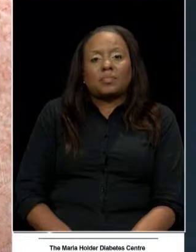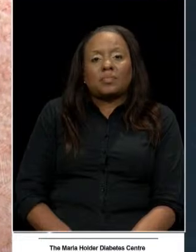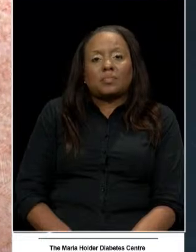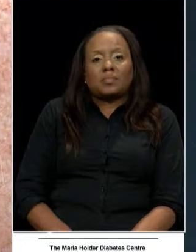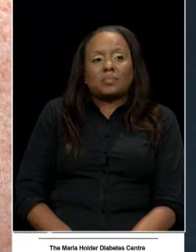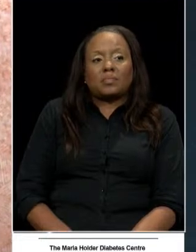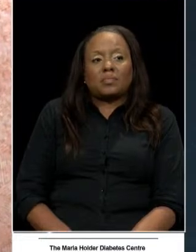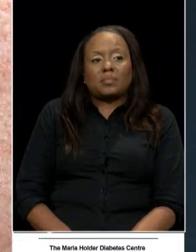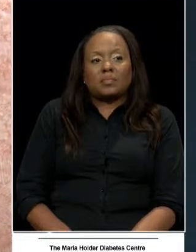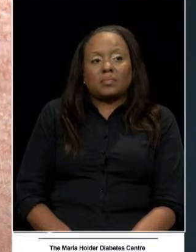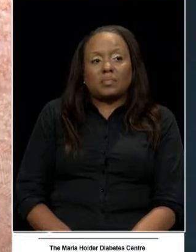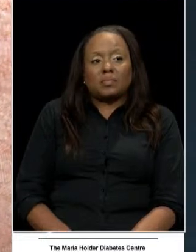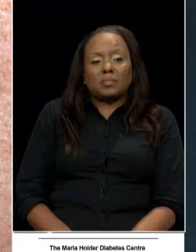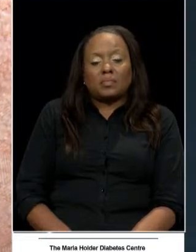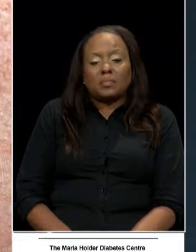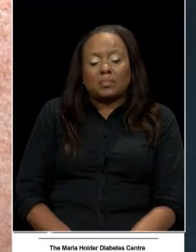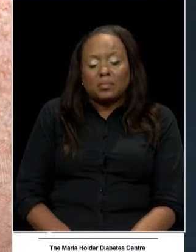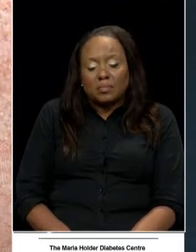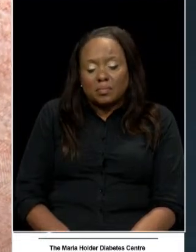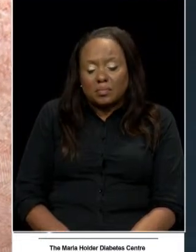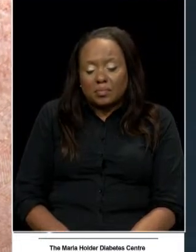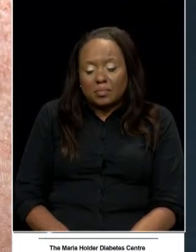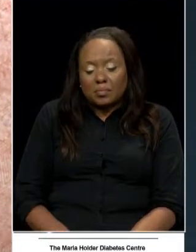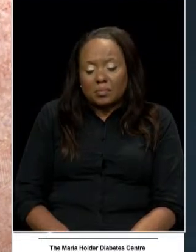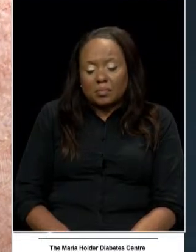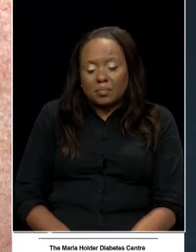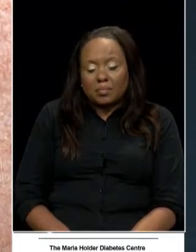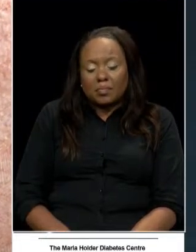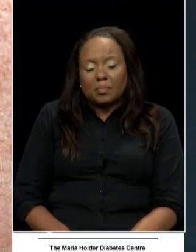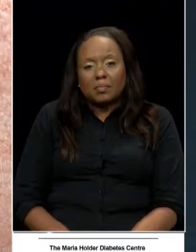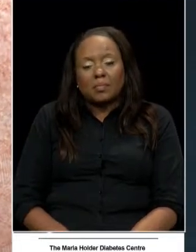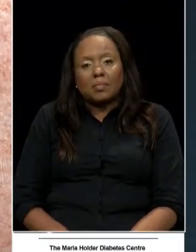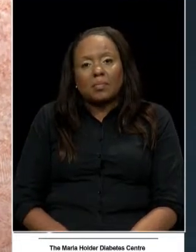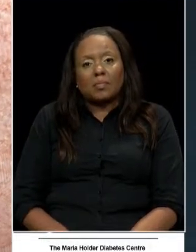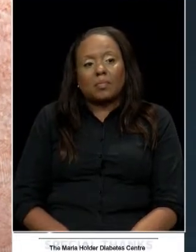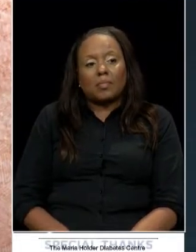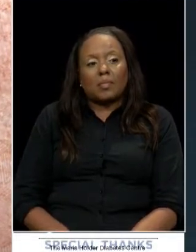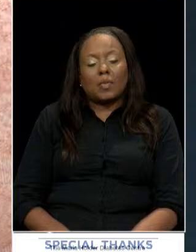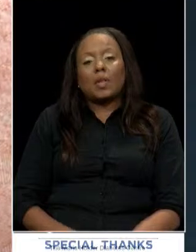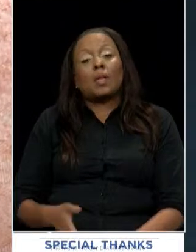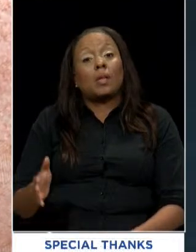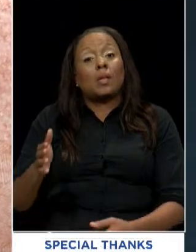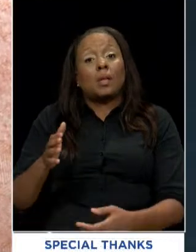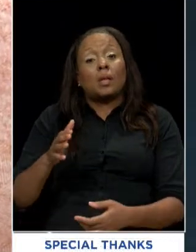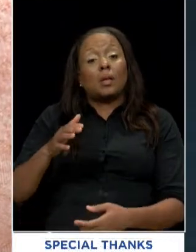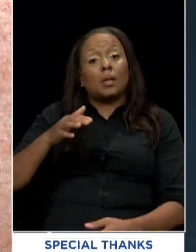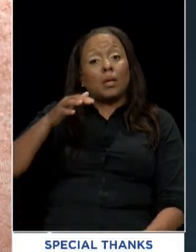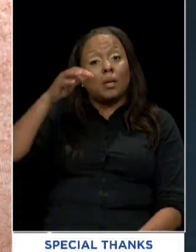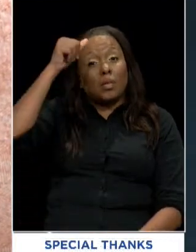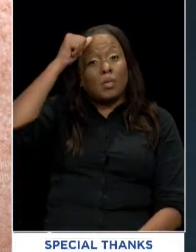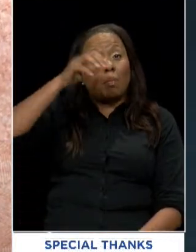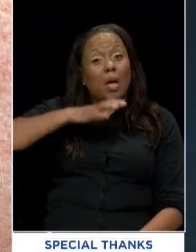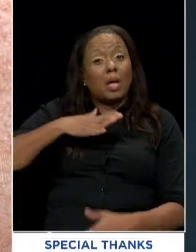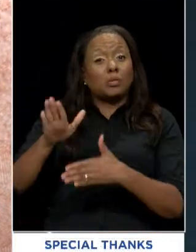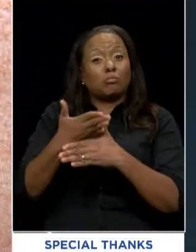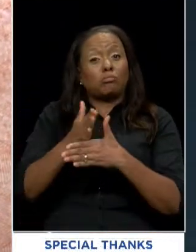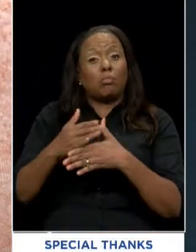not wise, because there are usually certain protocols that you have to